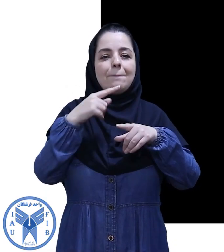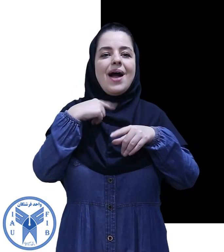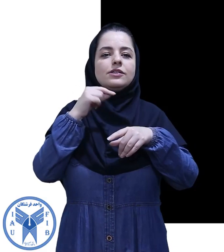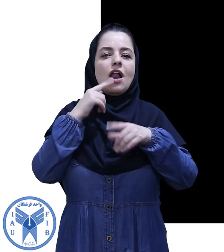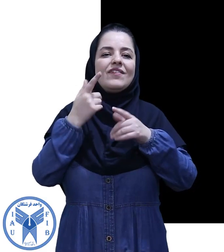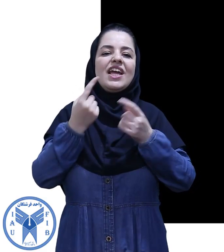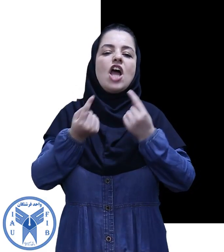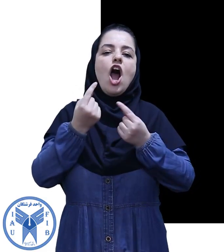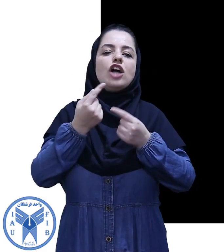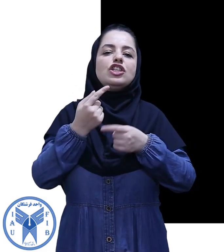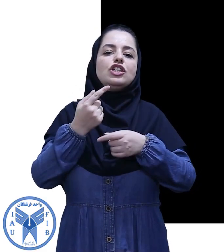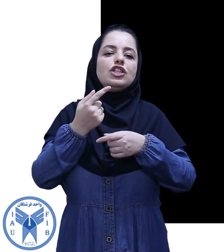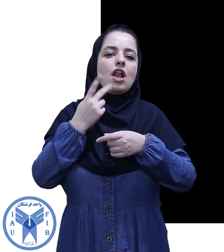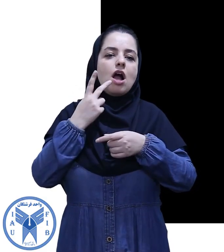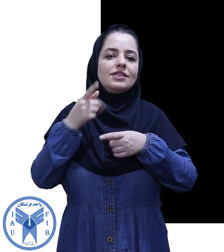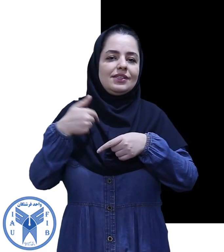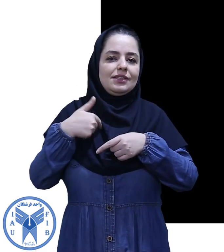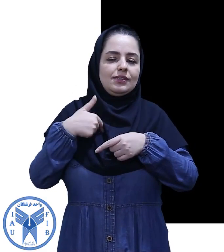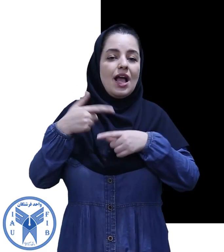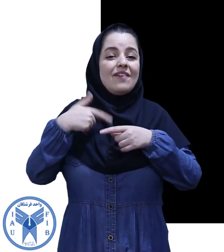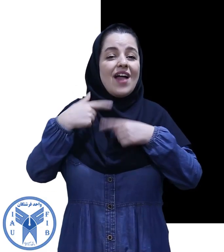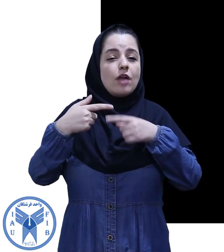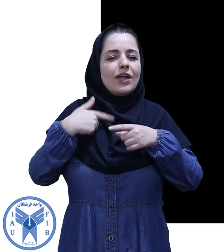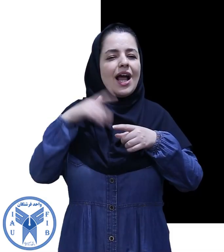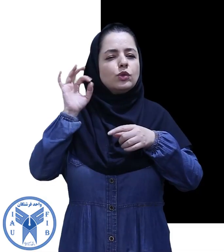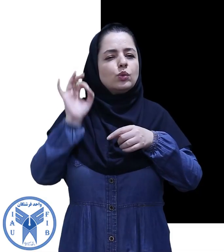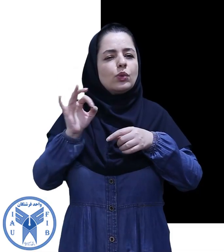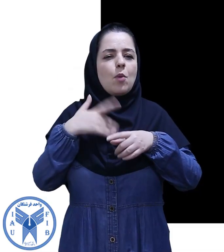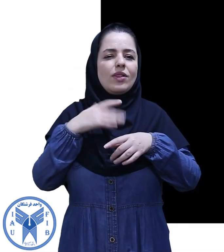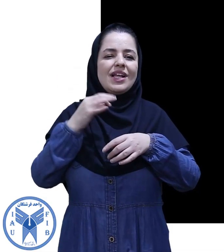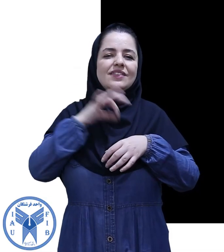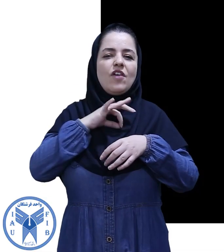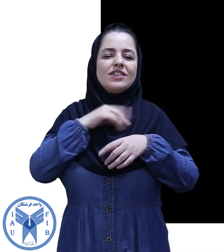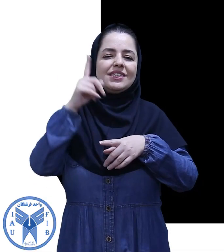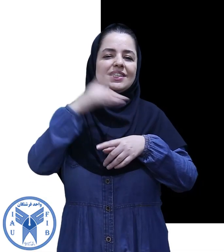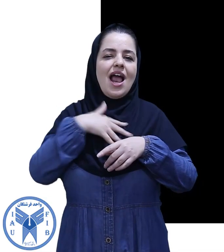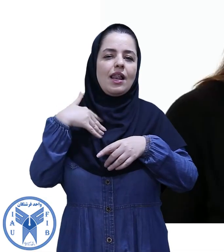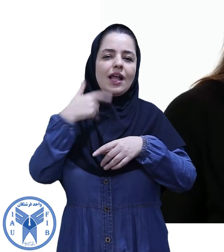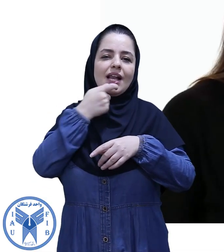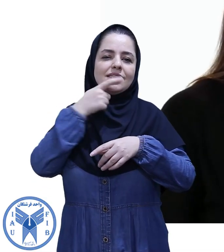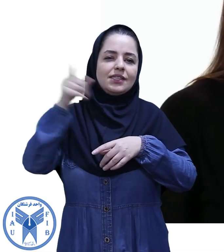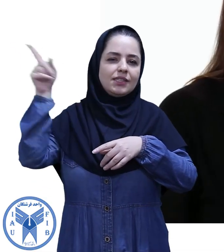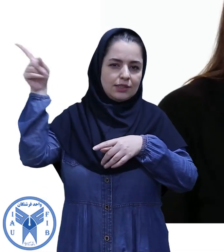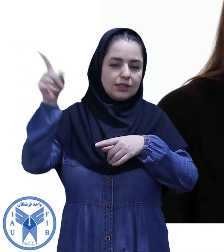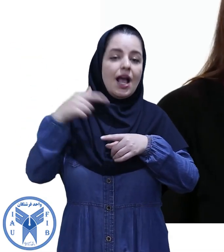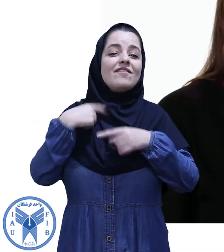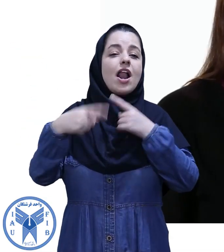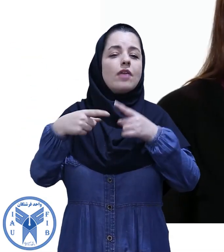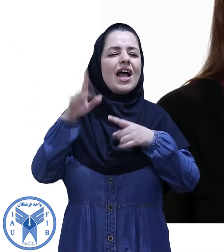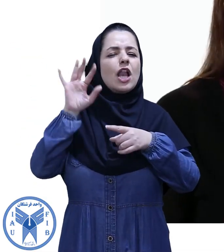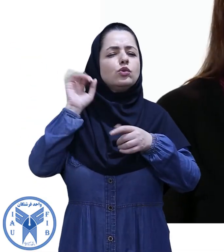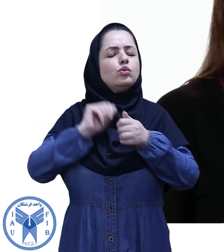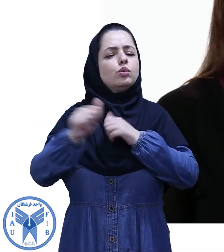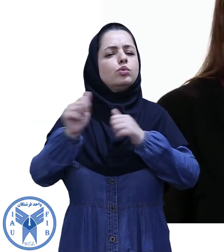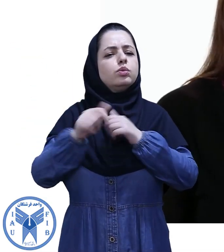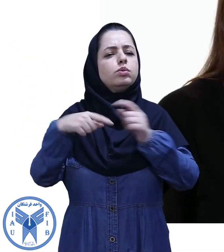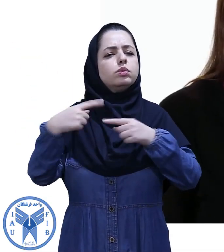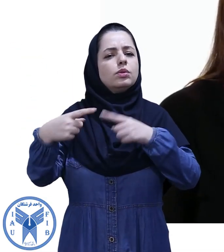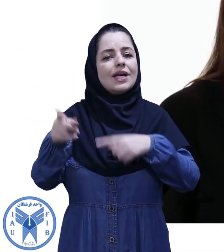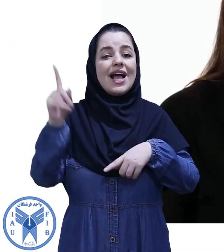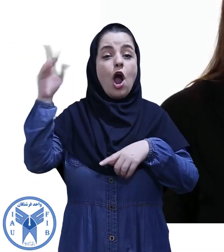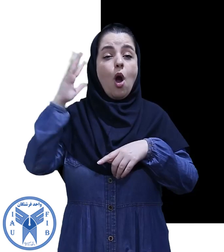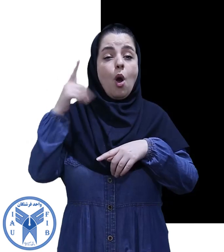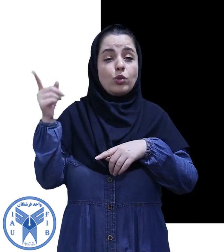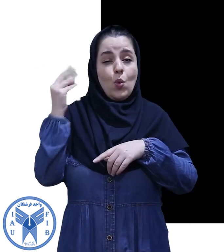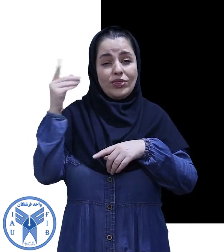maybe botanicals. It was utilized very early on by a British woman who was the daughter